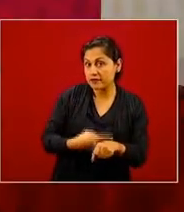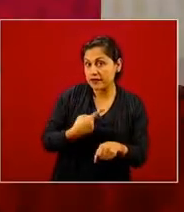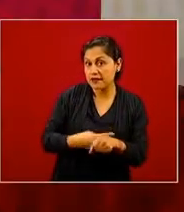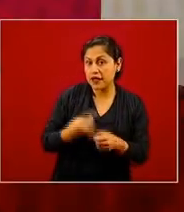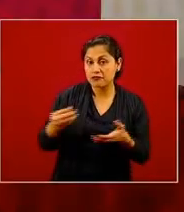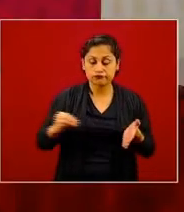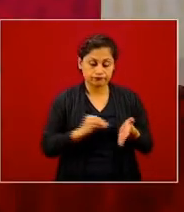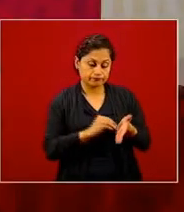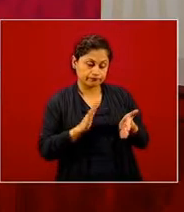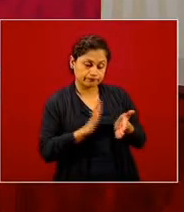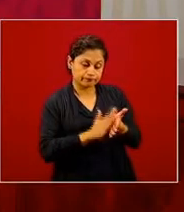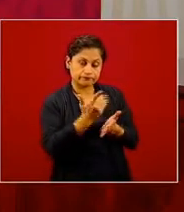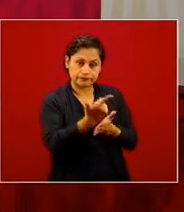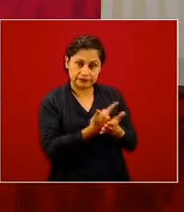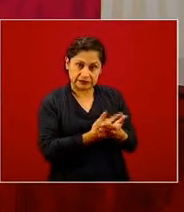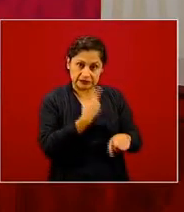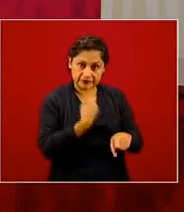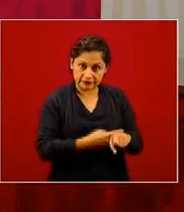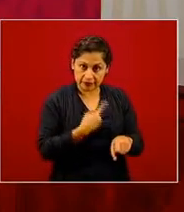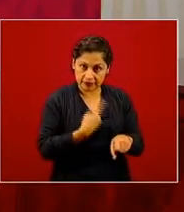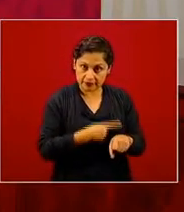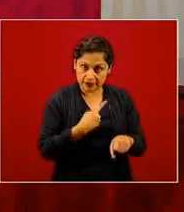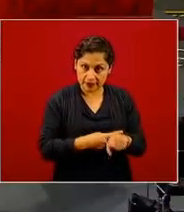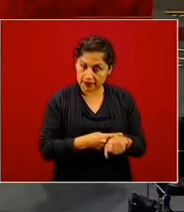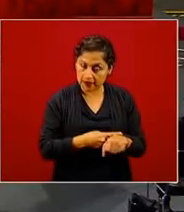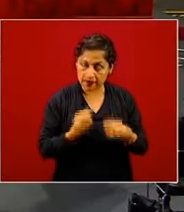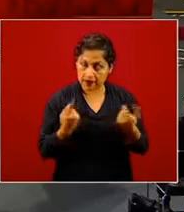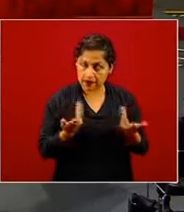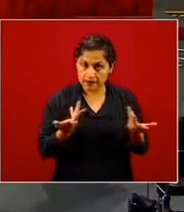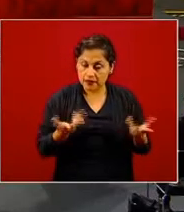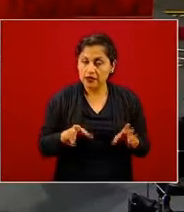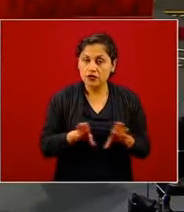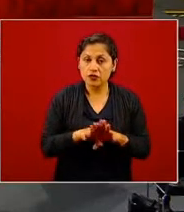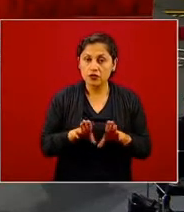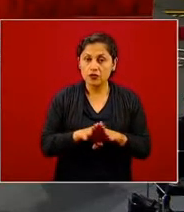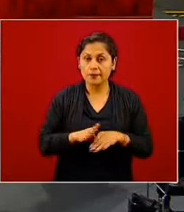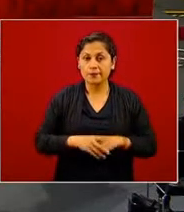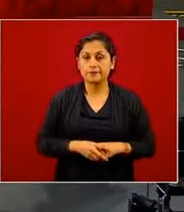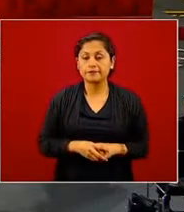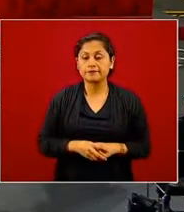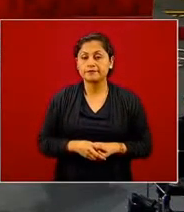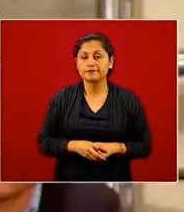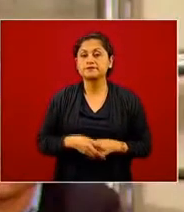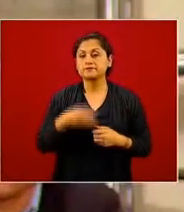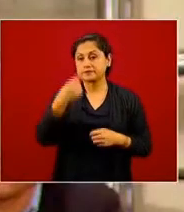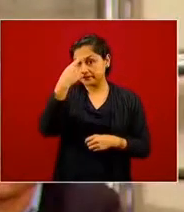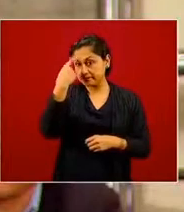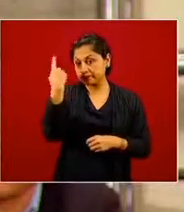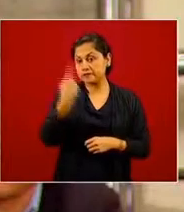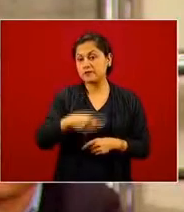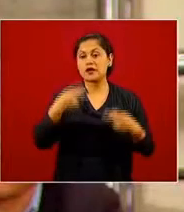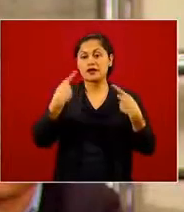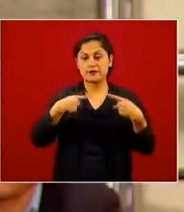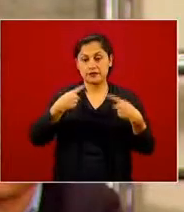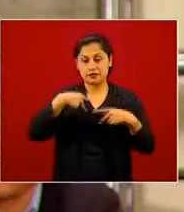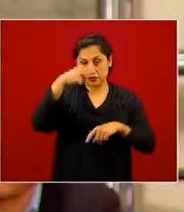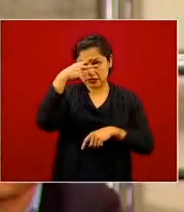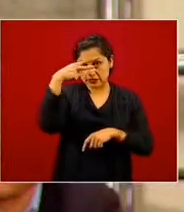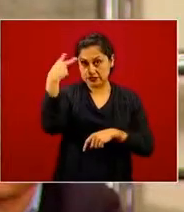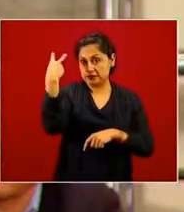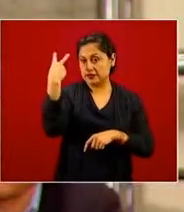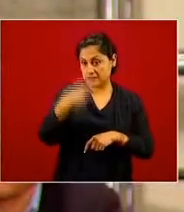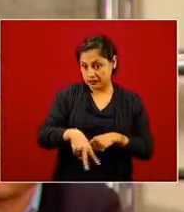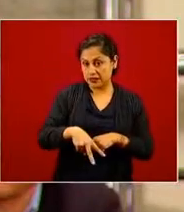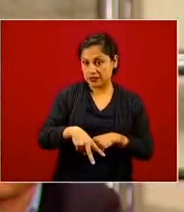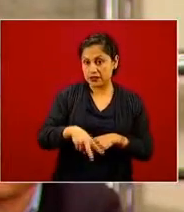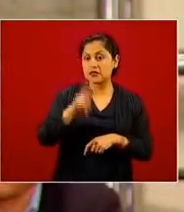So how is this disease going to be labeled amongst other diseases and health conditions so that it will be treated